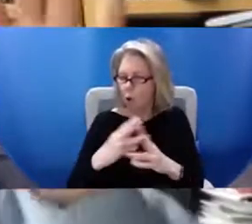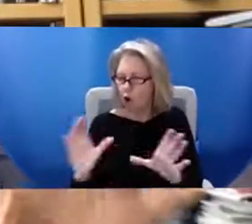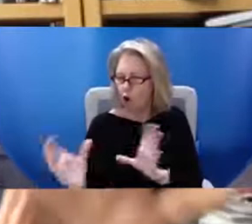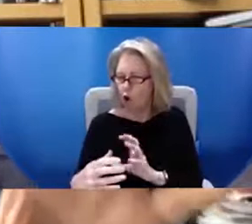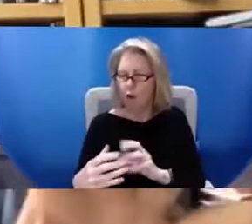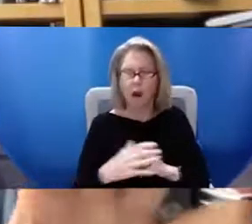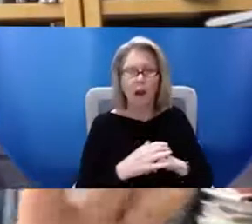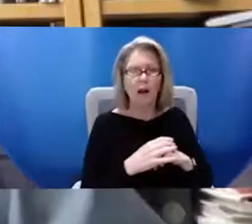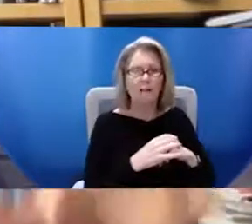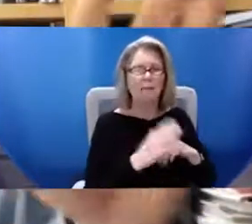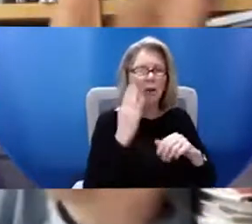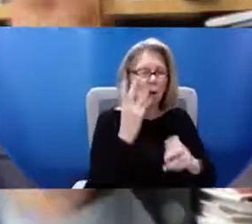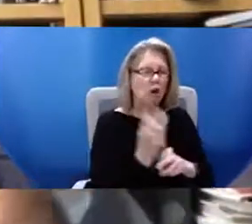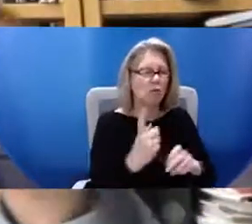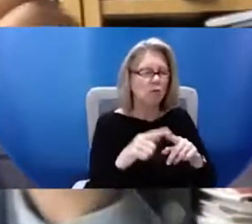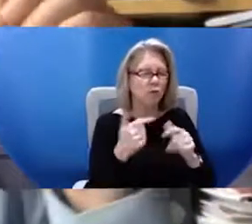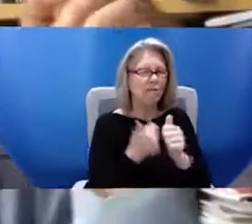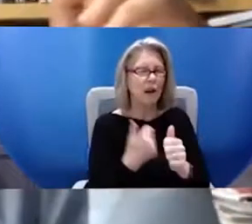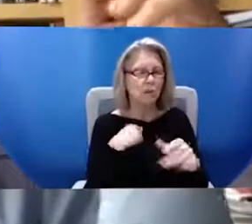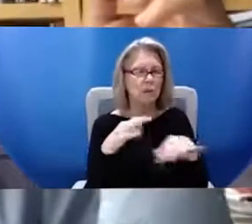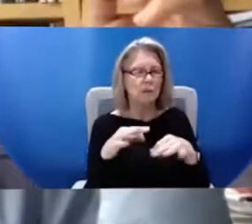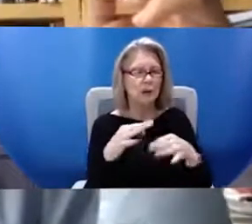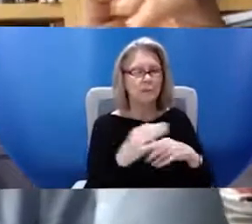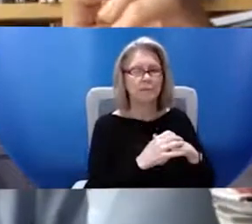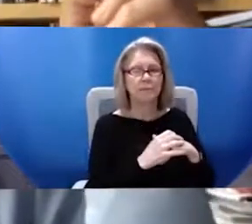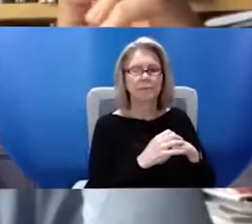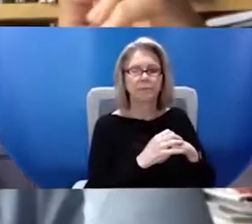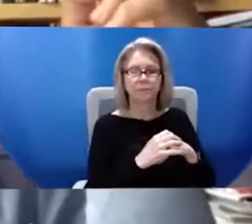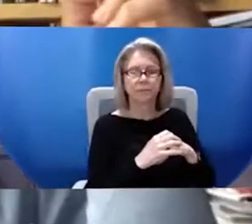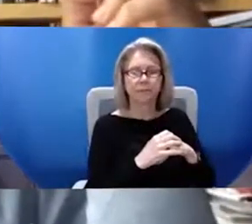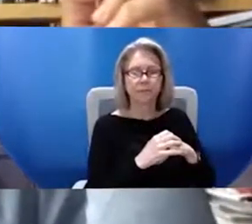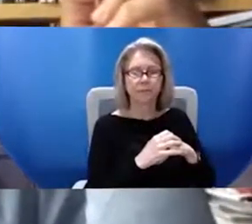So I will explain it because I know it's difficult to follow.